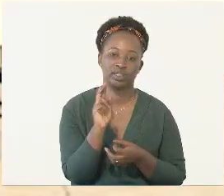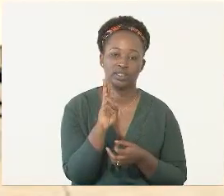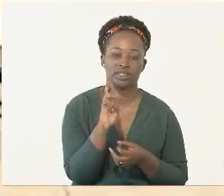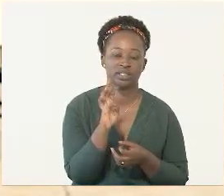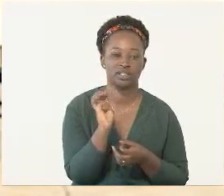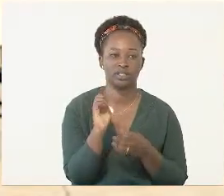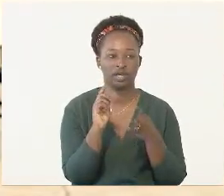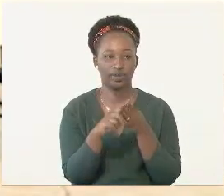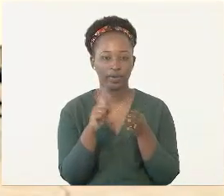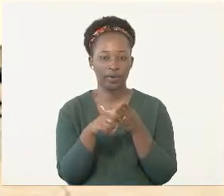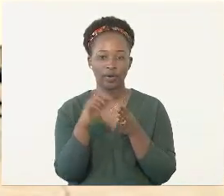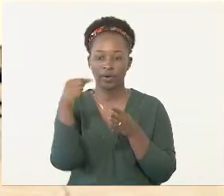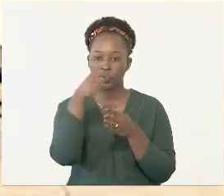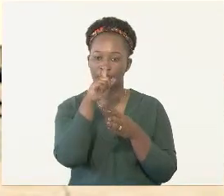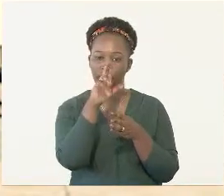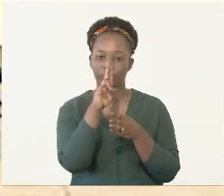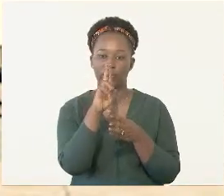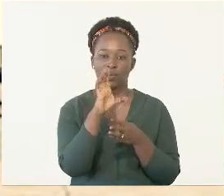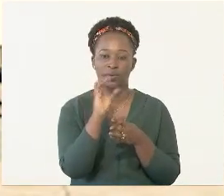We have the glucose.